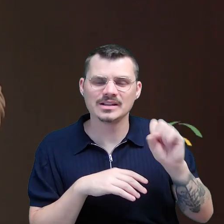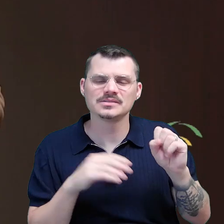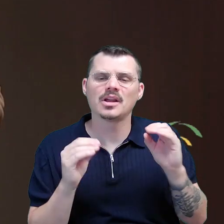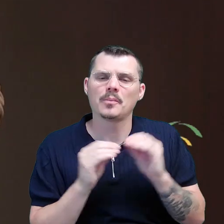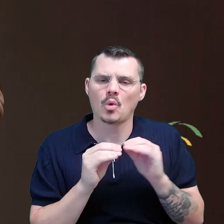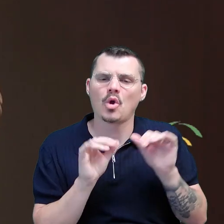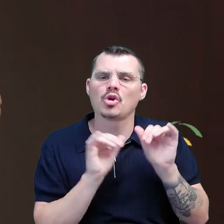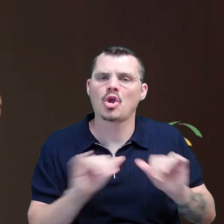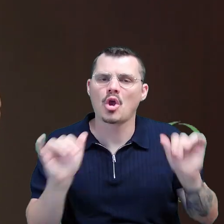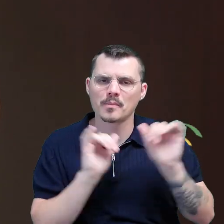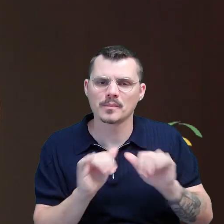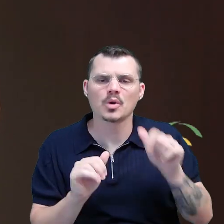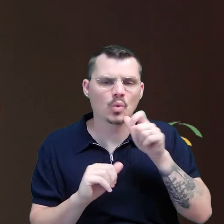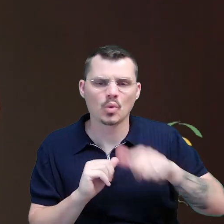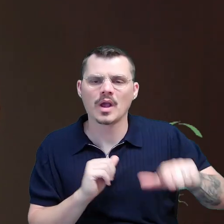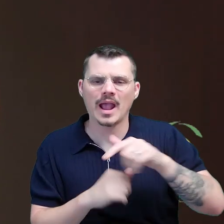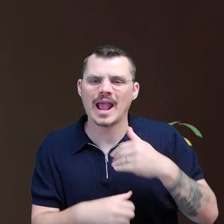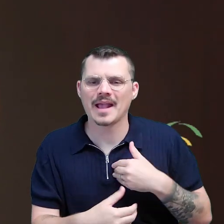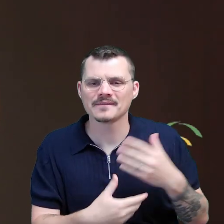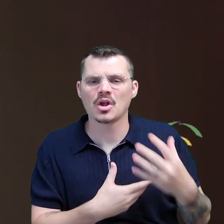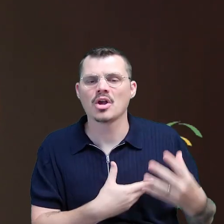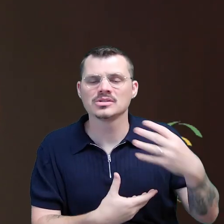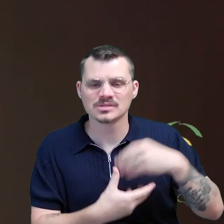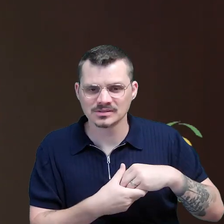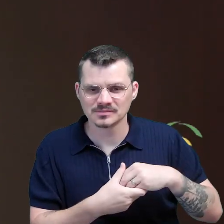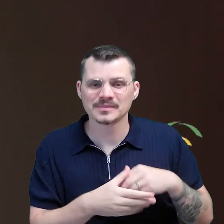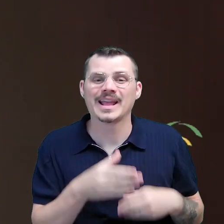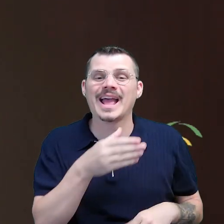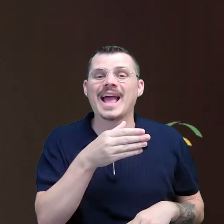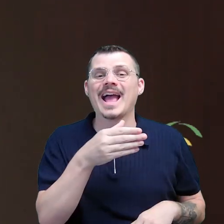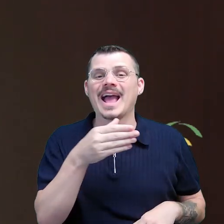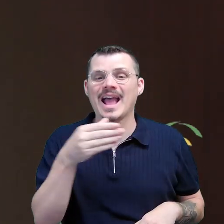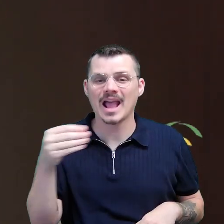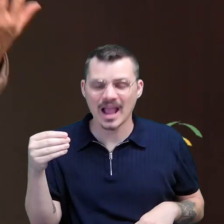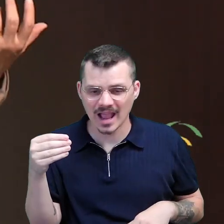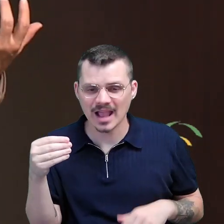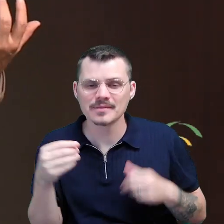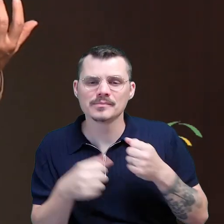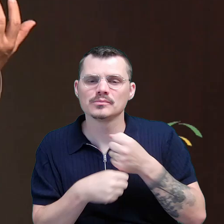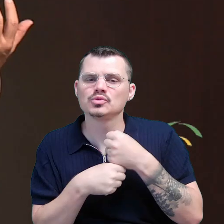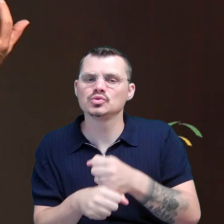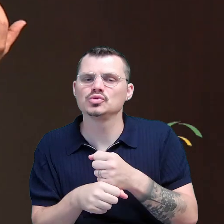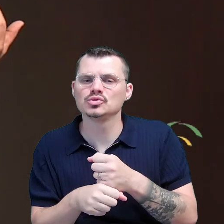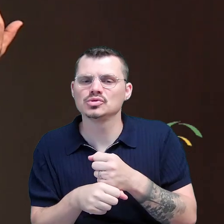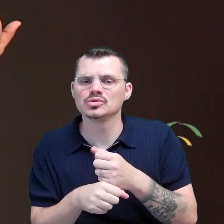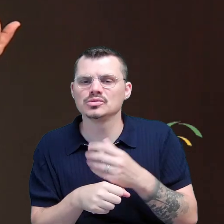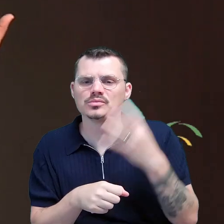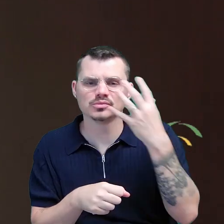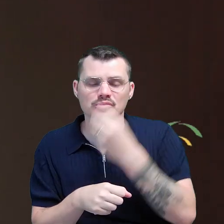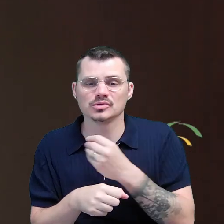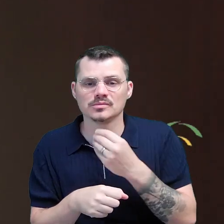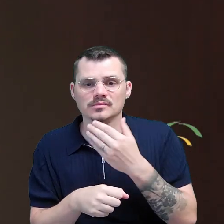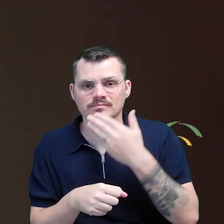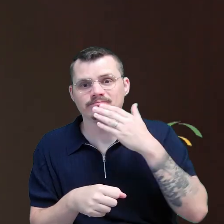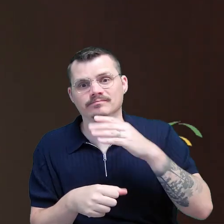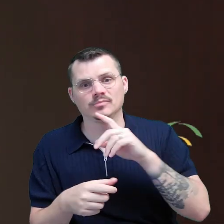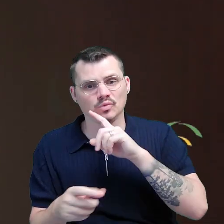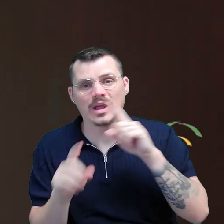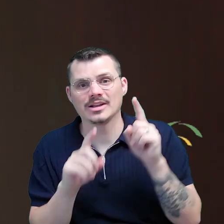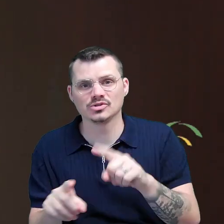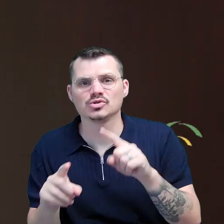is common in people with autism and produces a pretty terrible reaction to